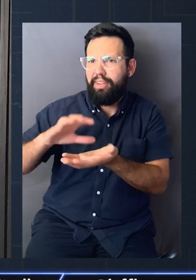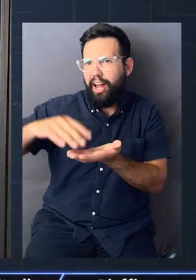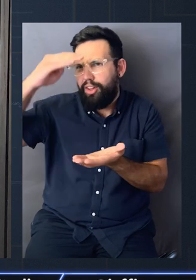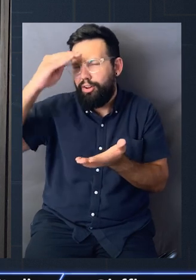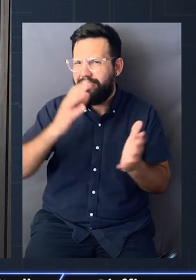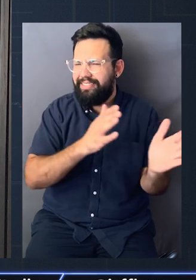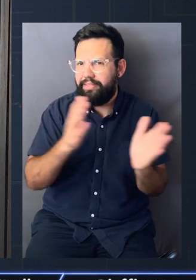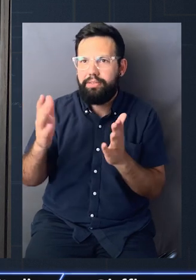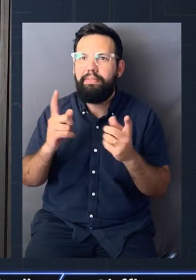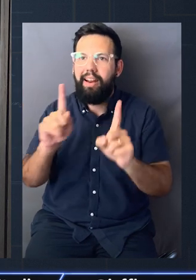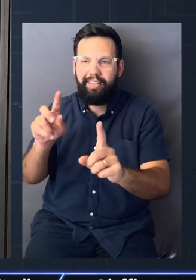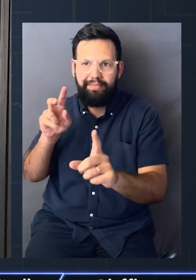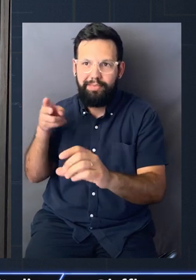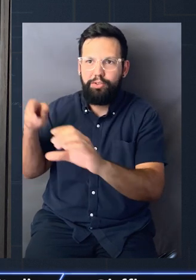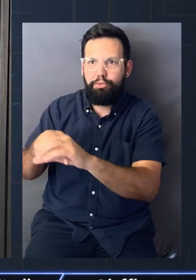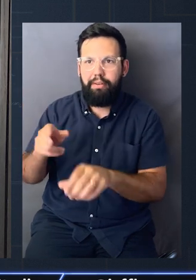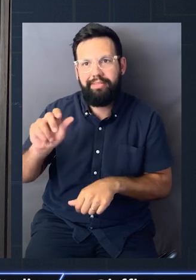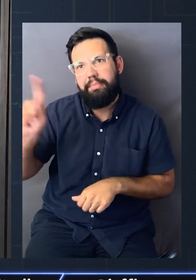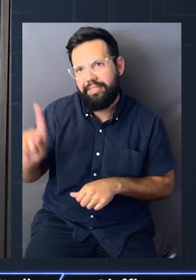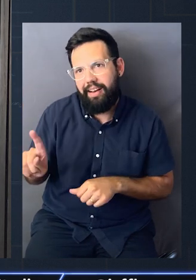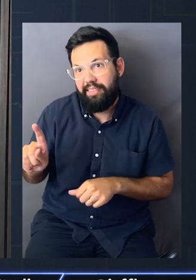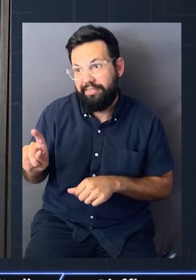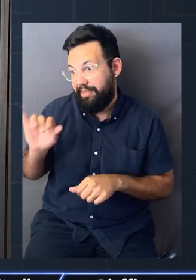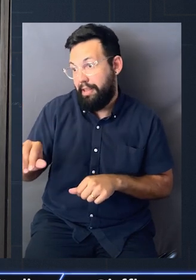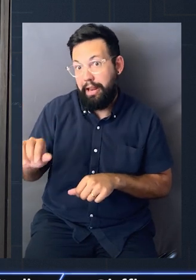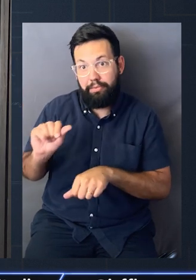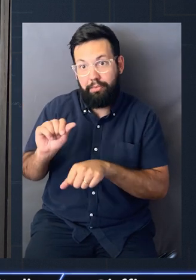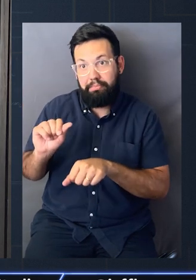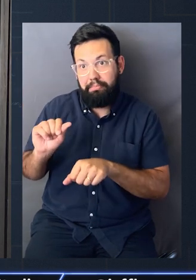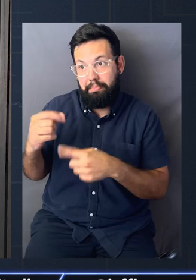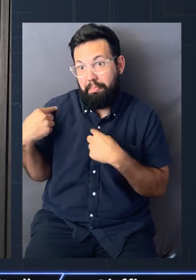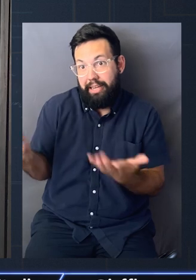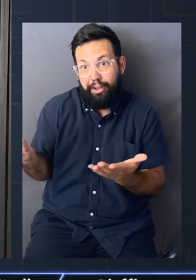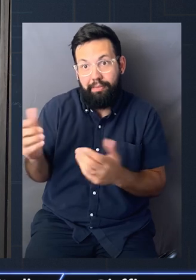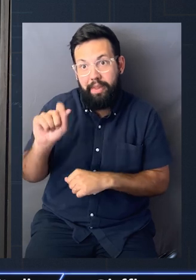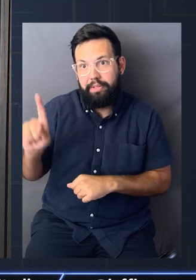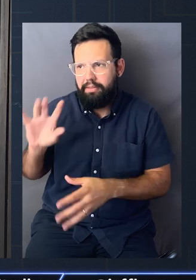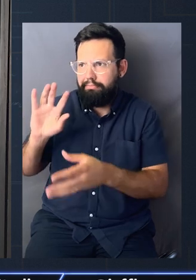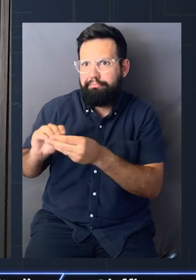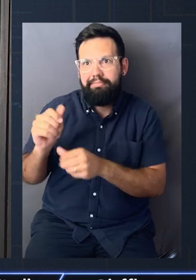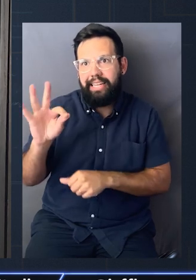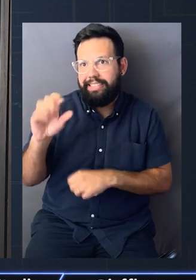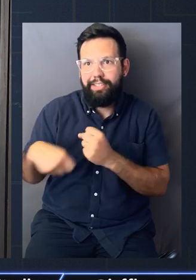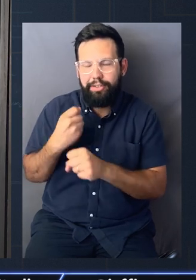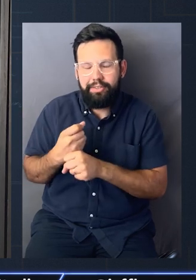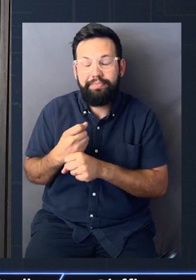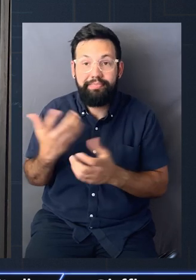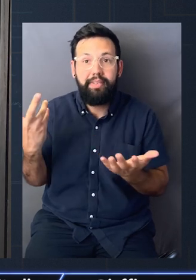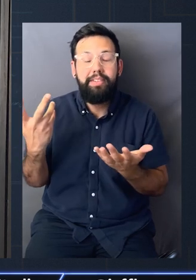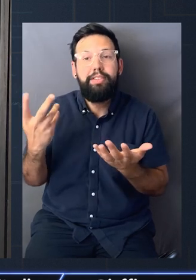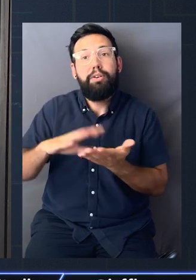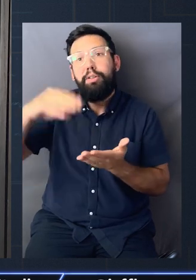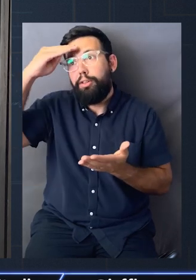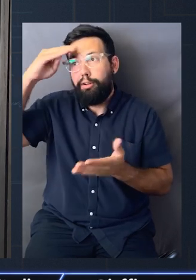obsession, all the tech, to actually join Amazon, and the rest has been almost 19 years of truly awesome history. What did I learn